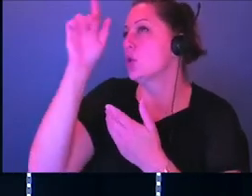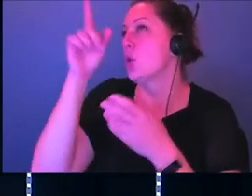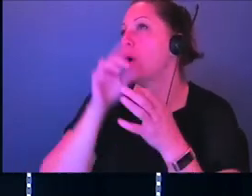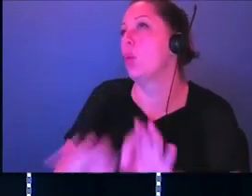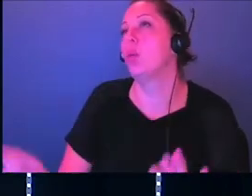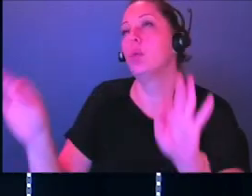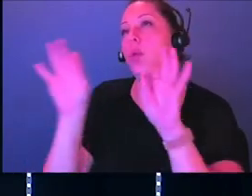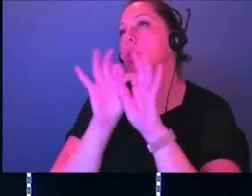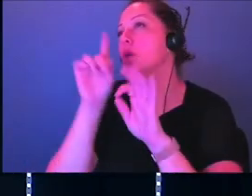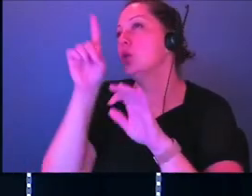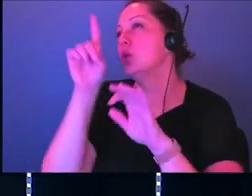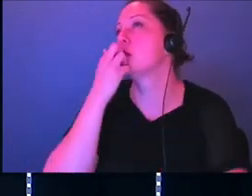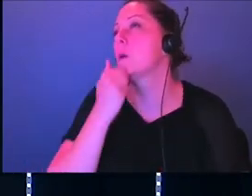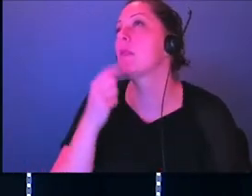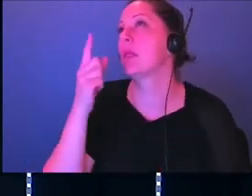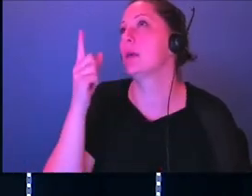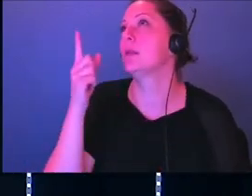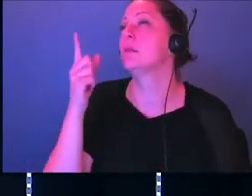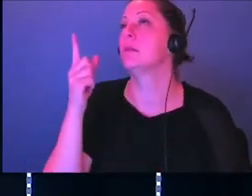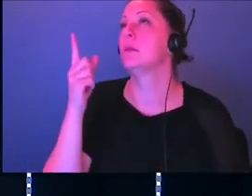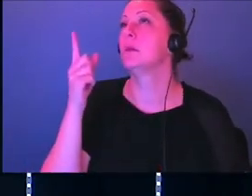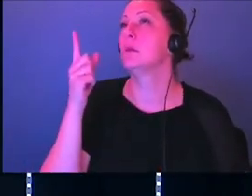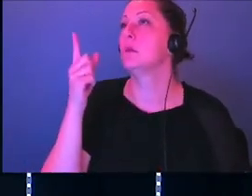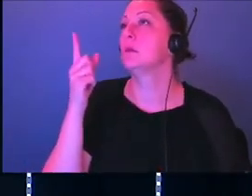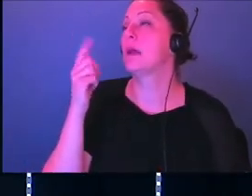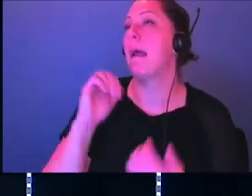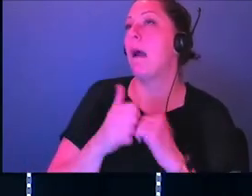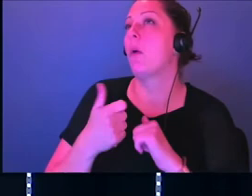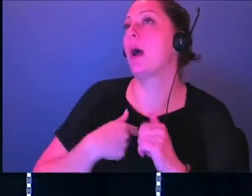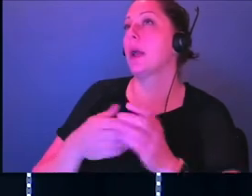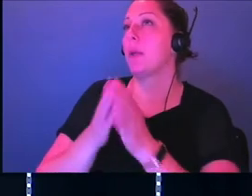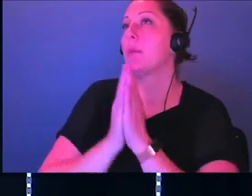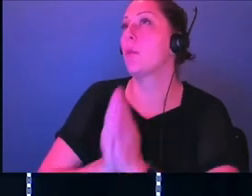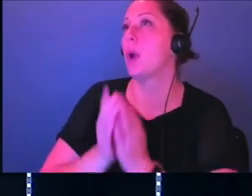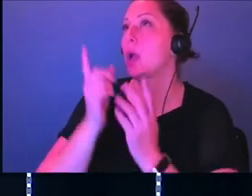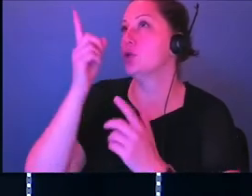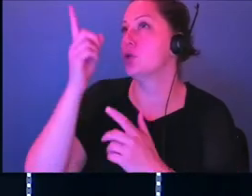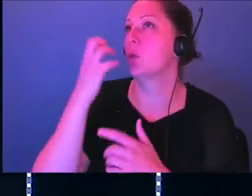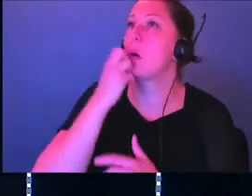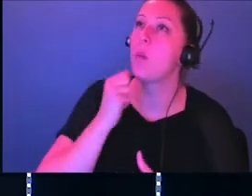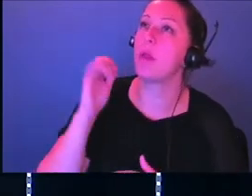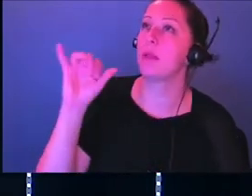sing to you. I'm to play to you, God, because it's a way that I can give you praise and you are worthy of it.